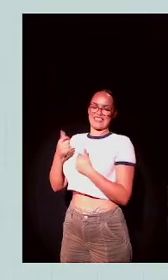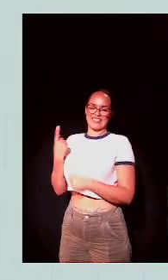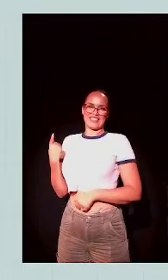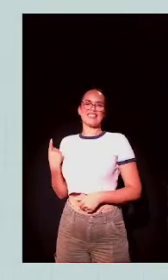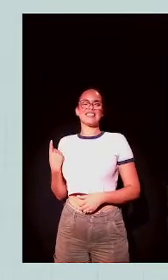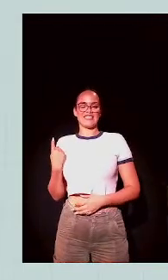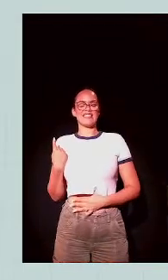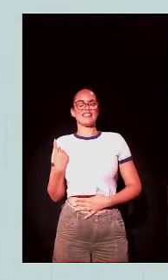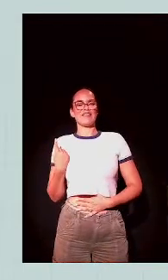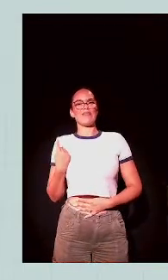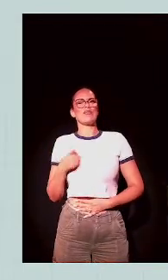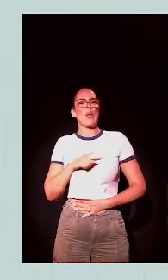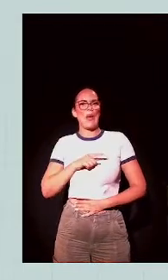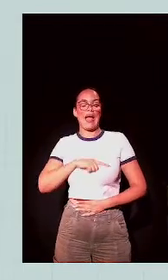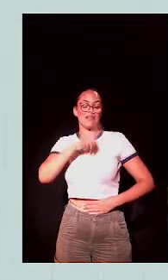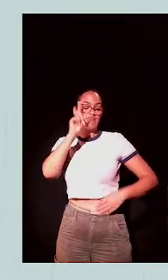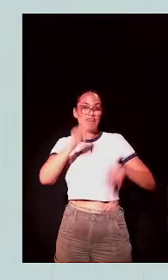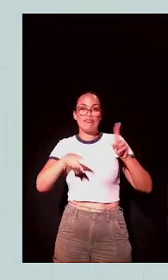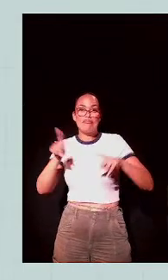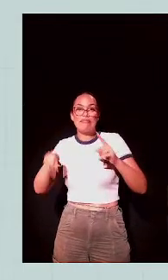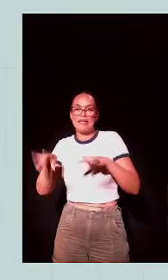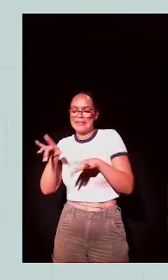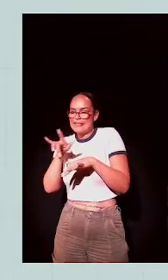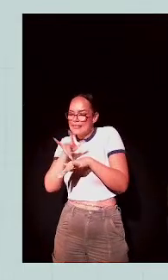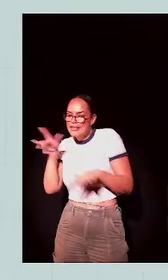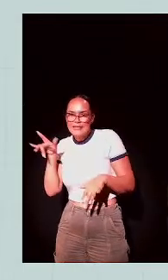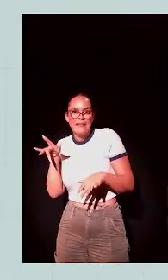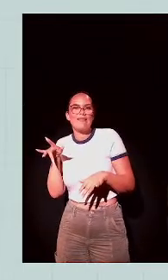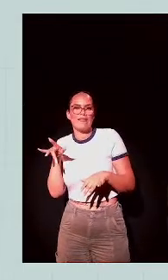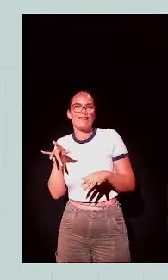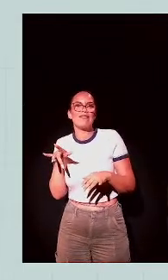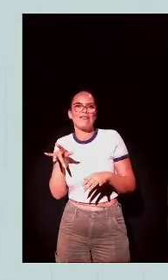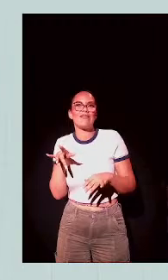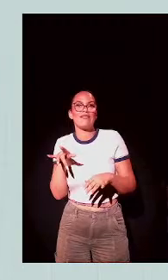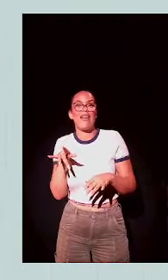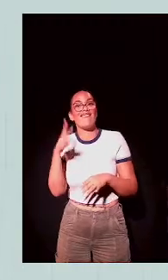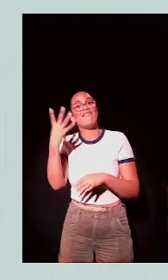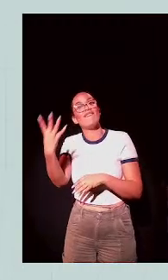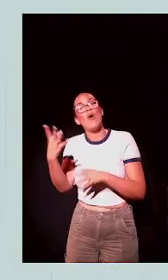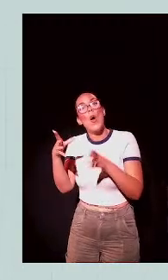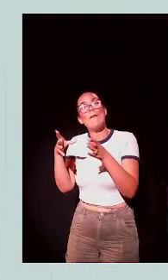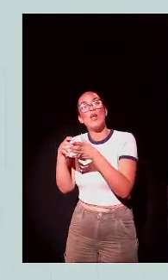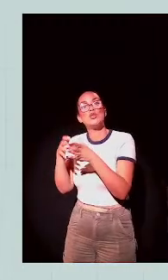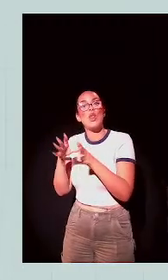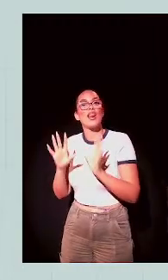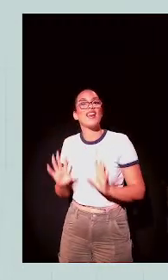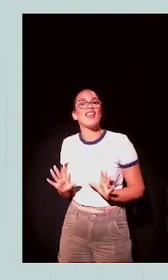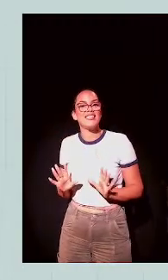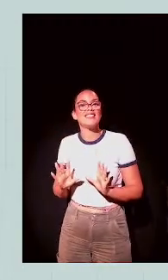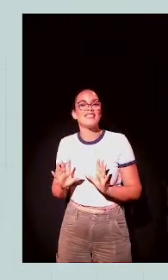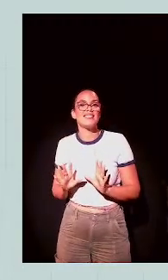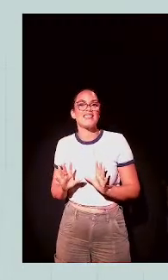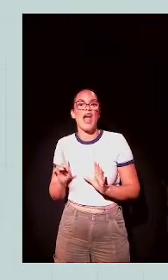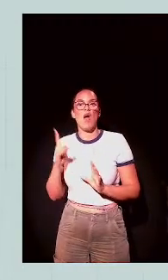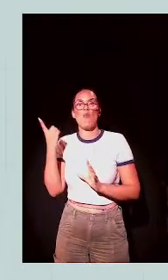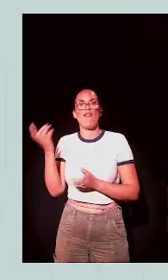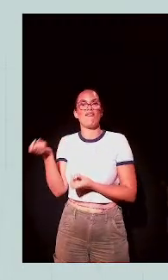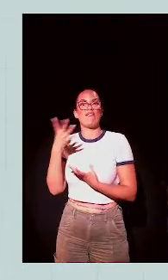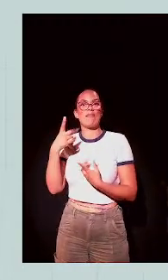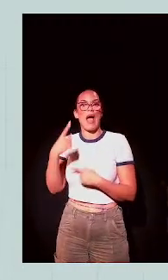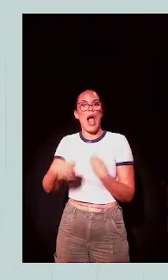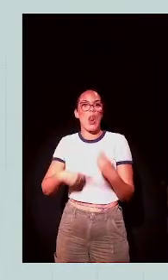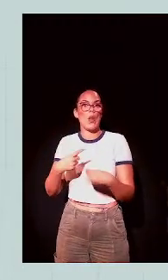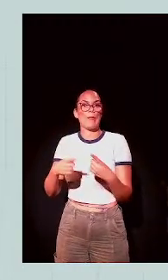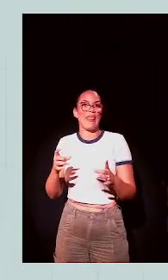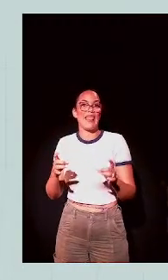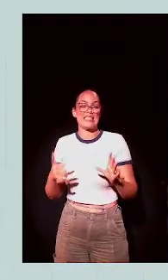so varied and sensitive and uses only 4 modules. And you consider feedback loop, which is the really important